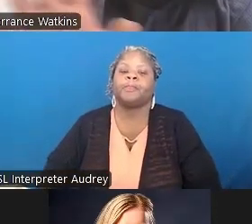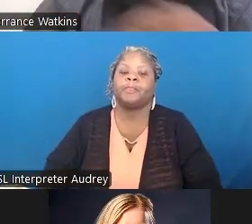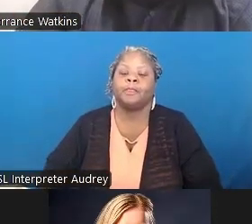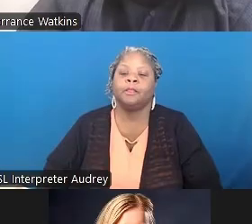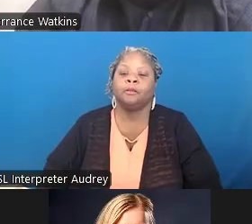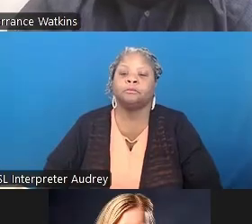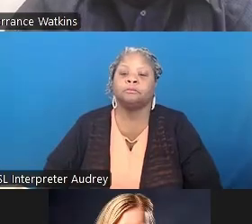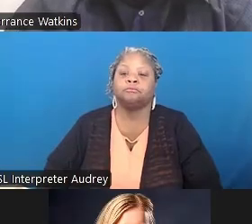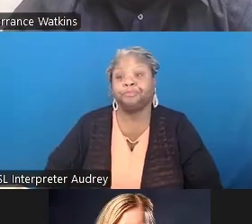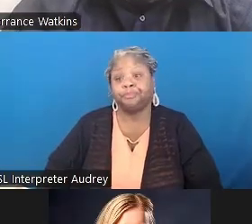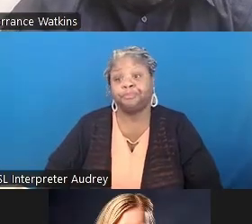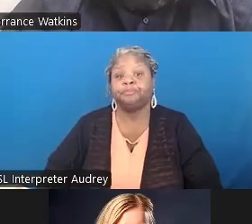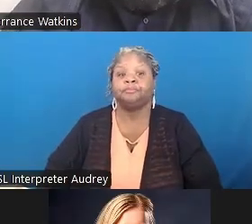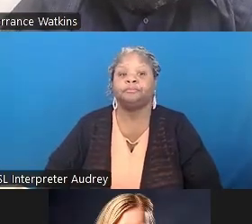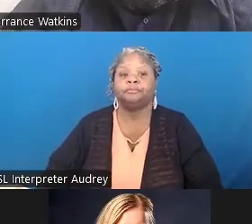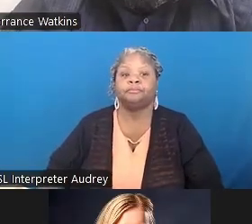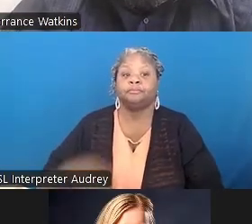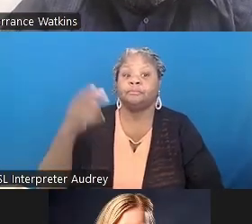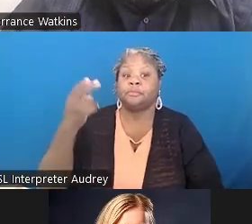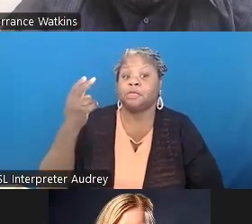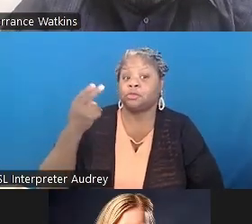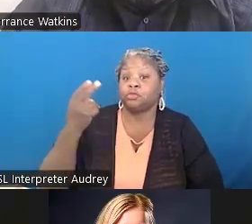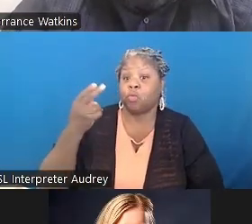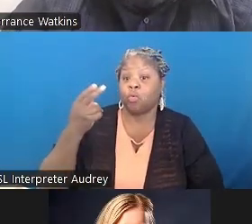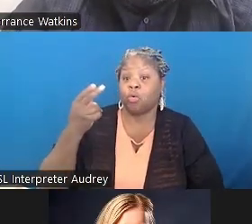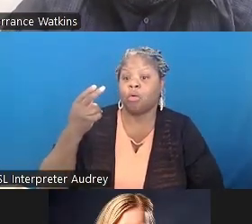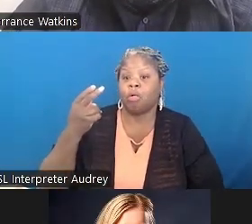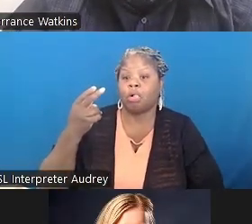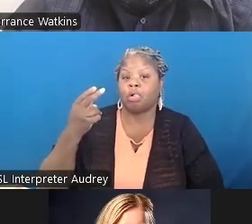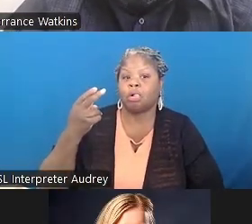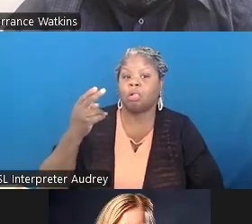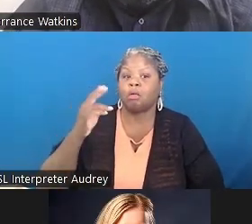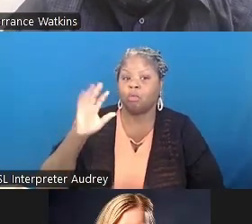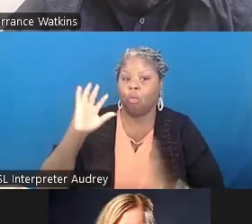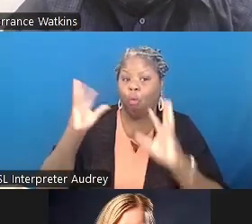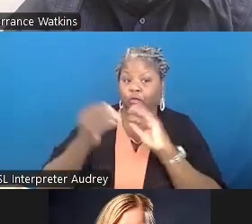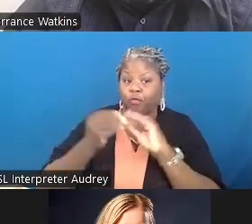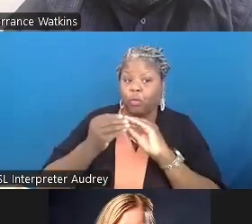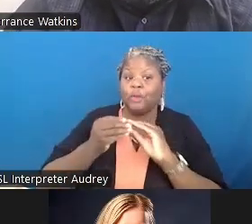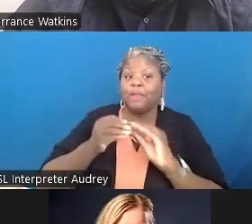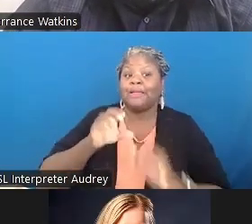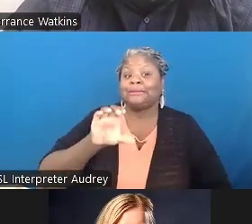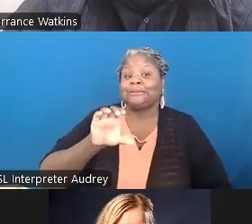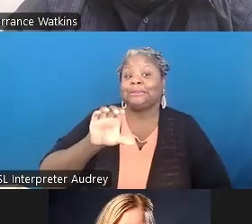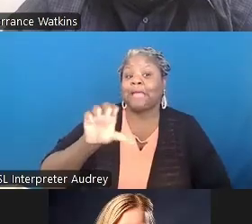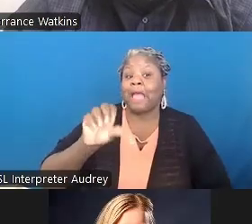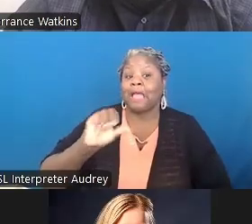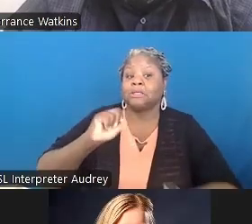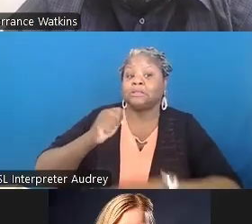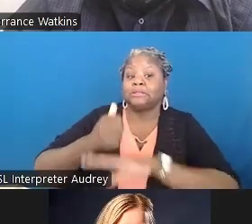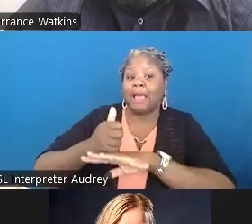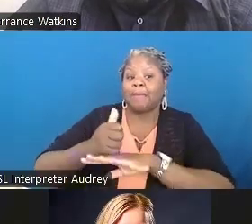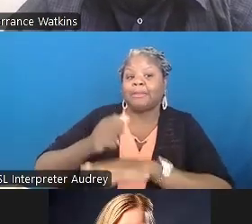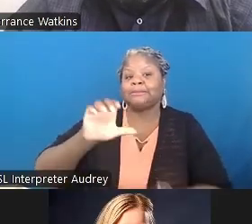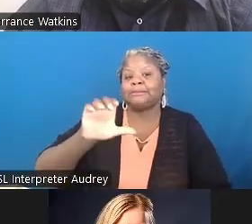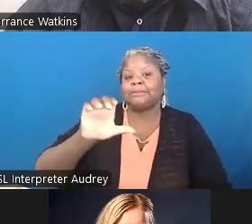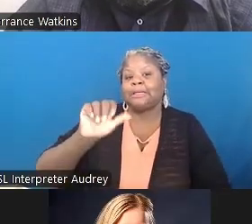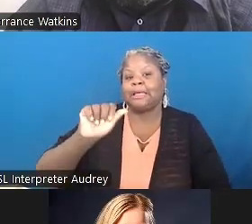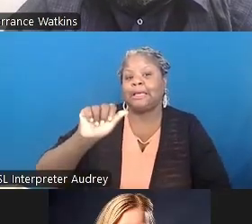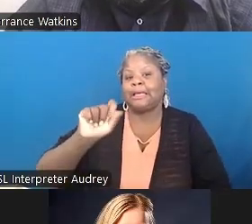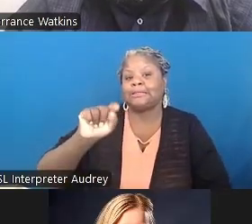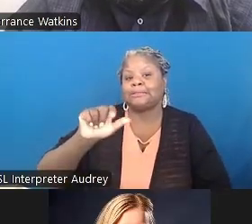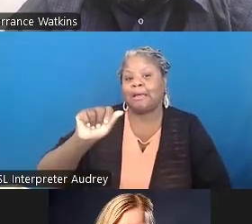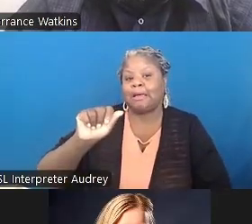So a little bit of historical. And Catholic Community Service established the Casitas Esperanza